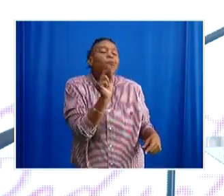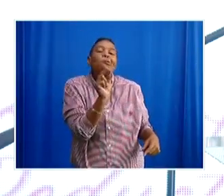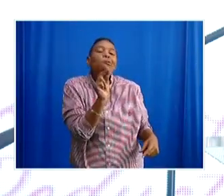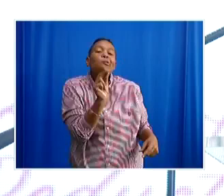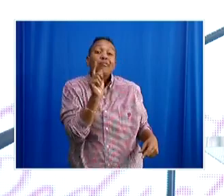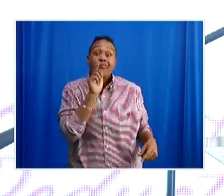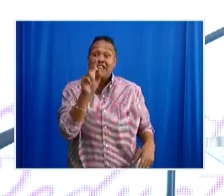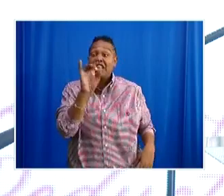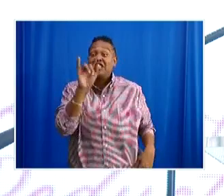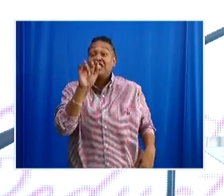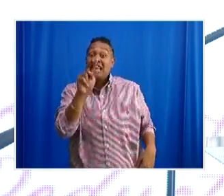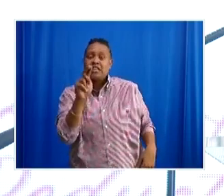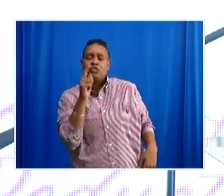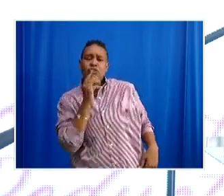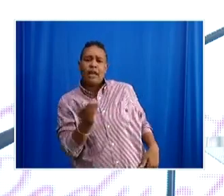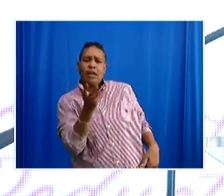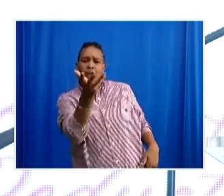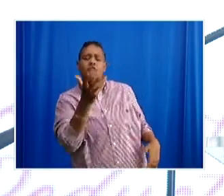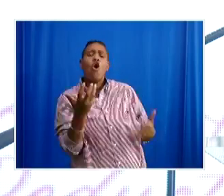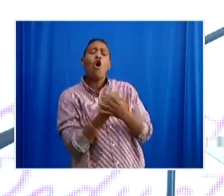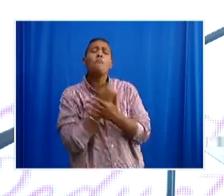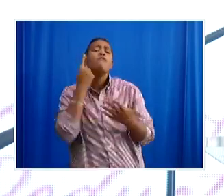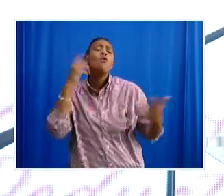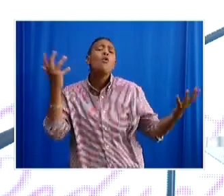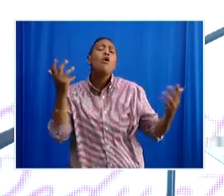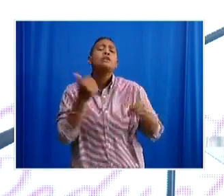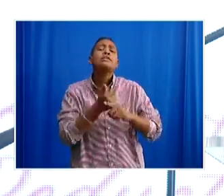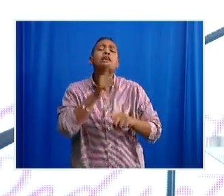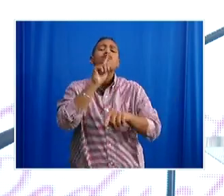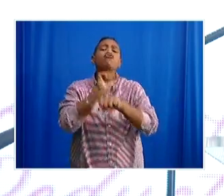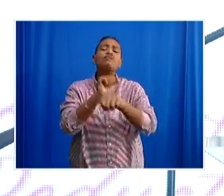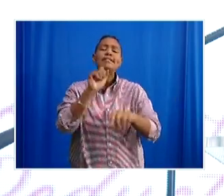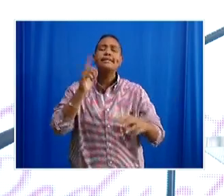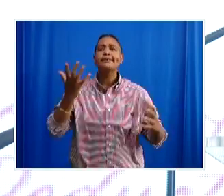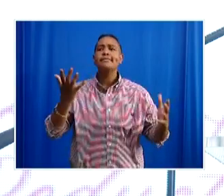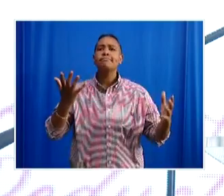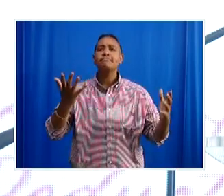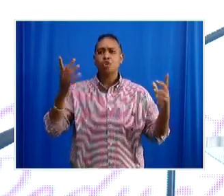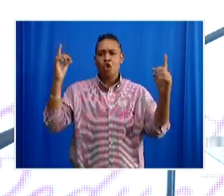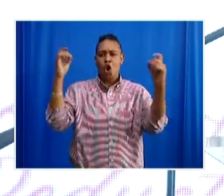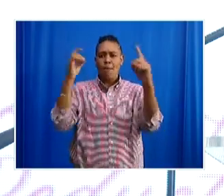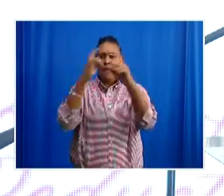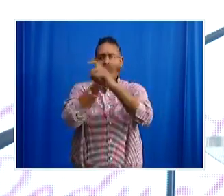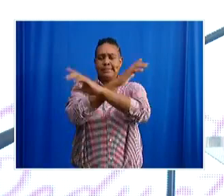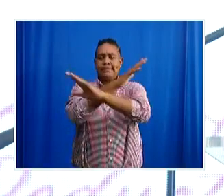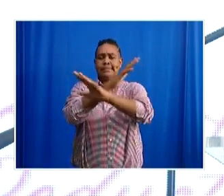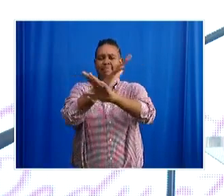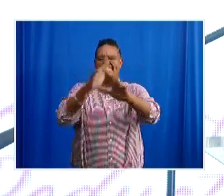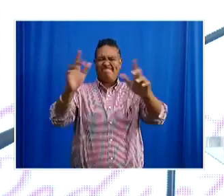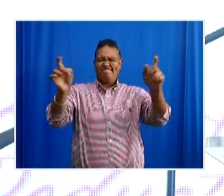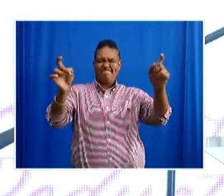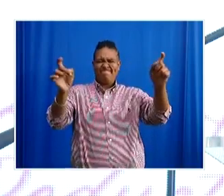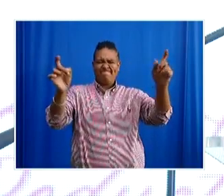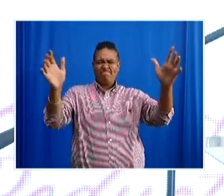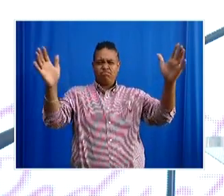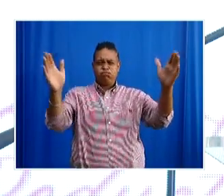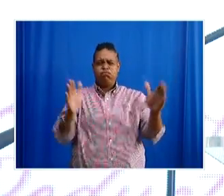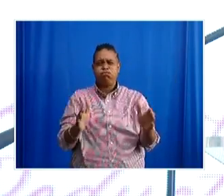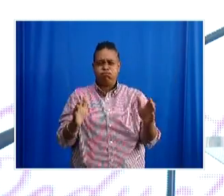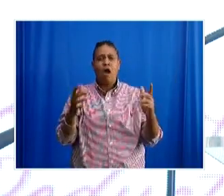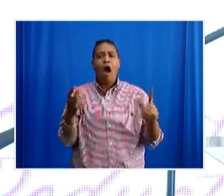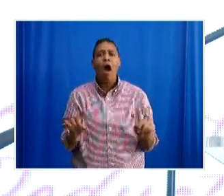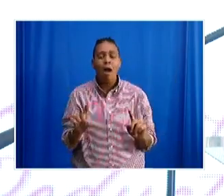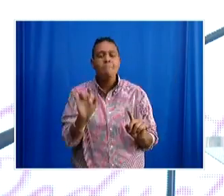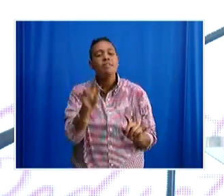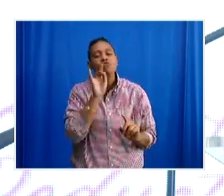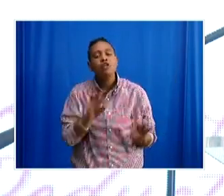Digitization offers us the opportunity to really master complexity. And that is where it is